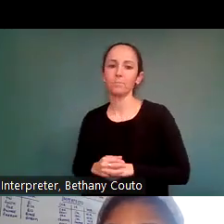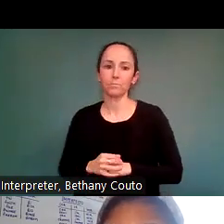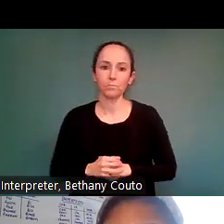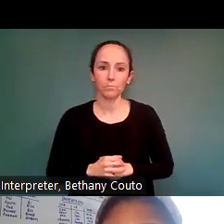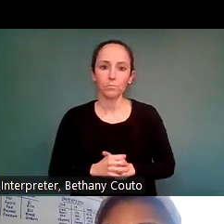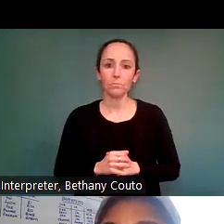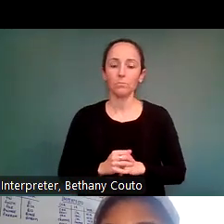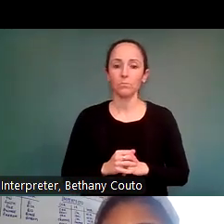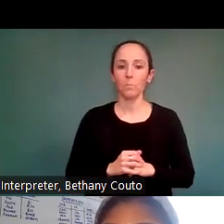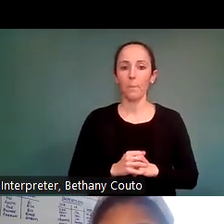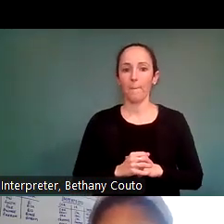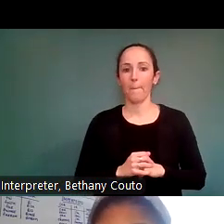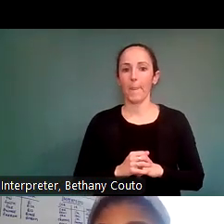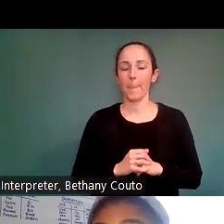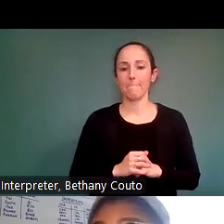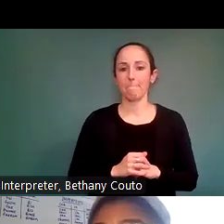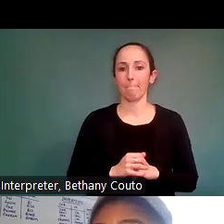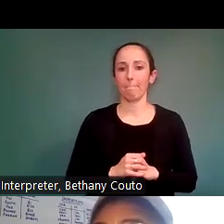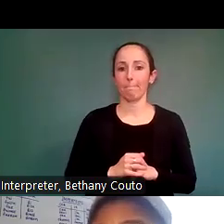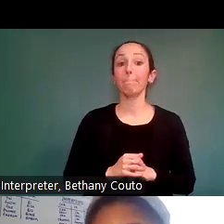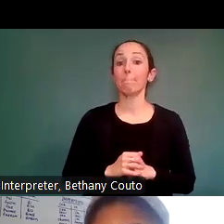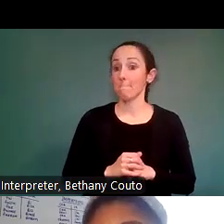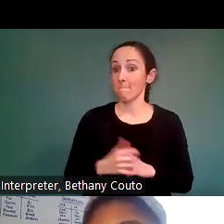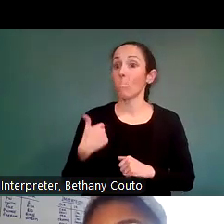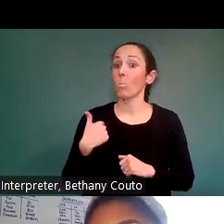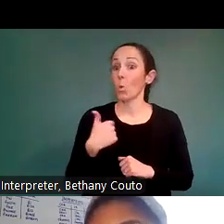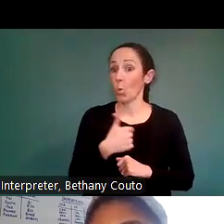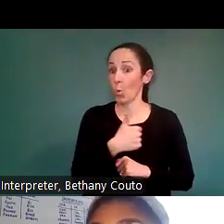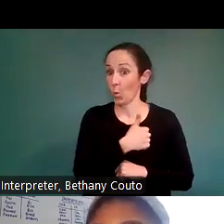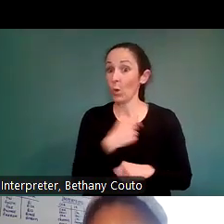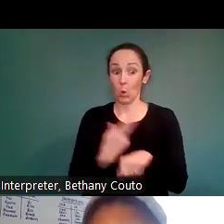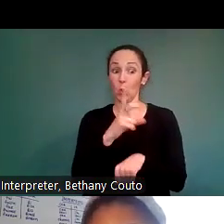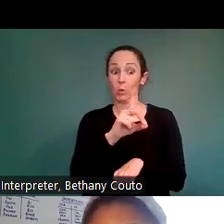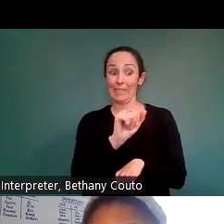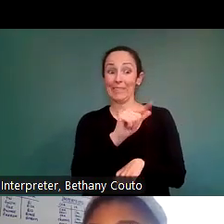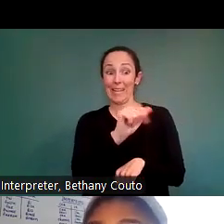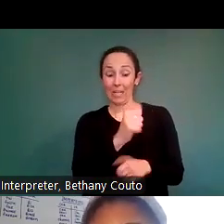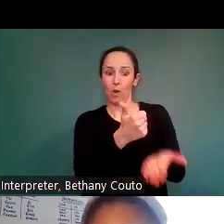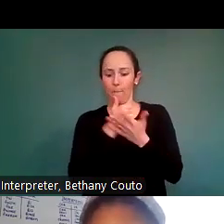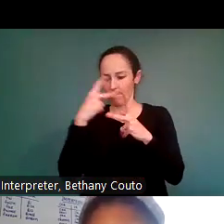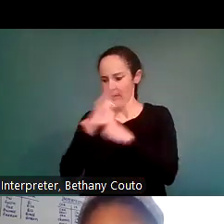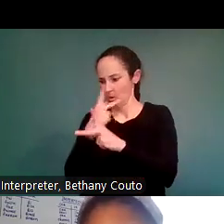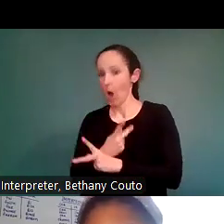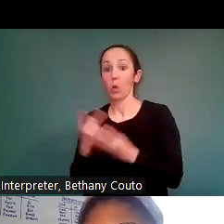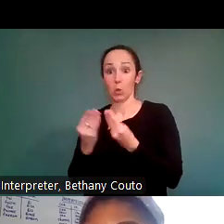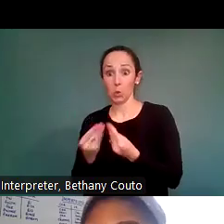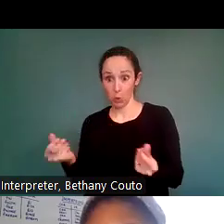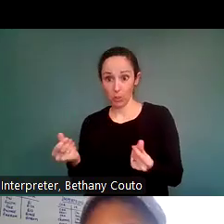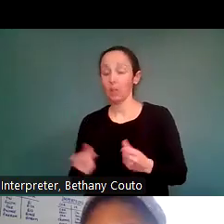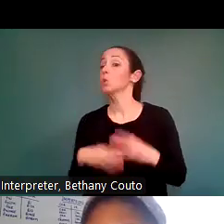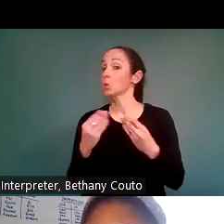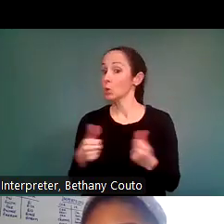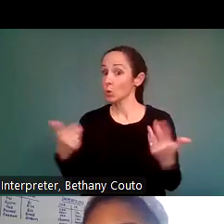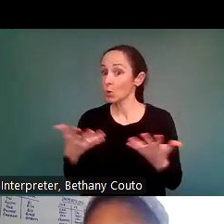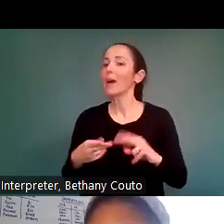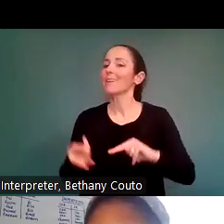communicate around and build a case for the policy solution, which was increasing funds for regional transit. We did this